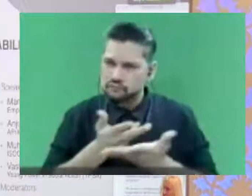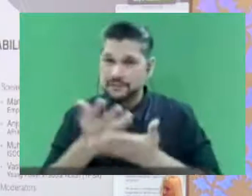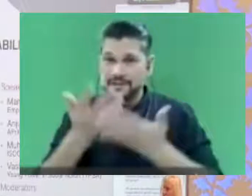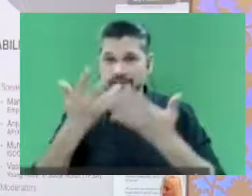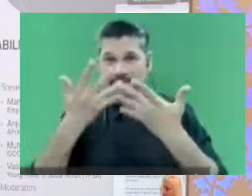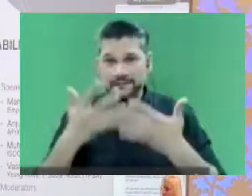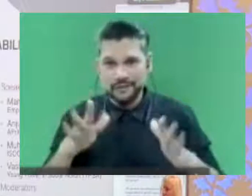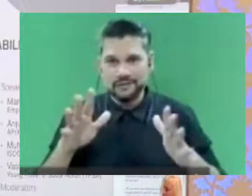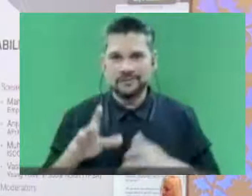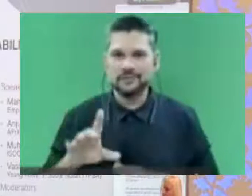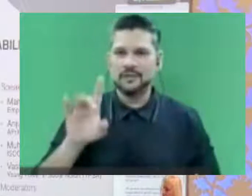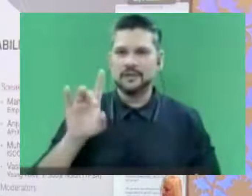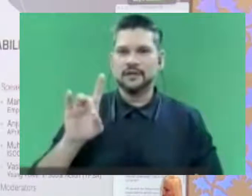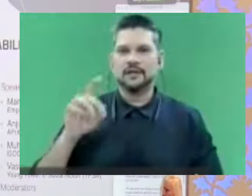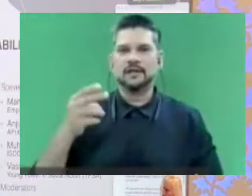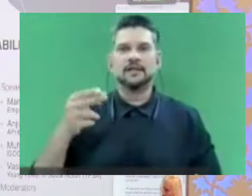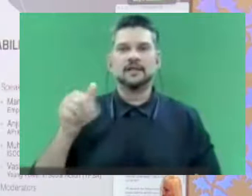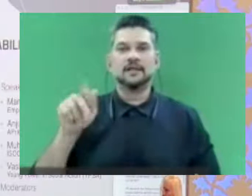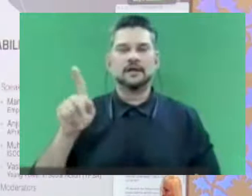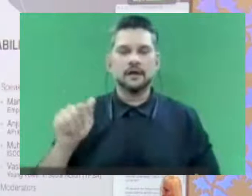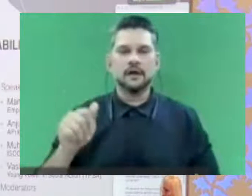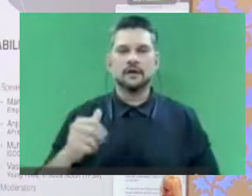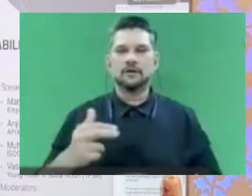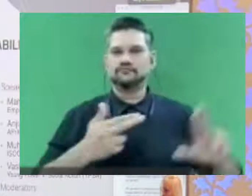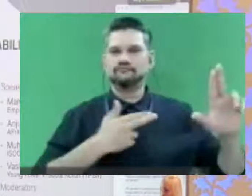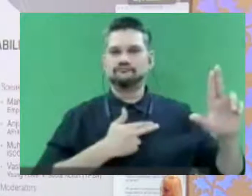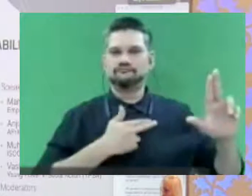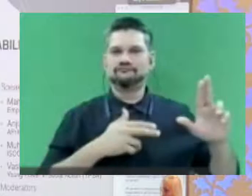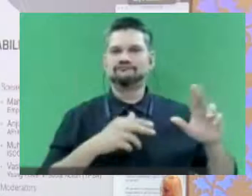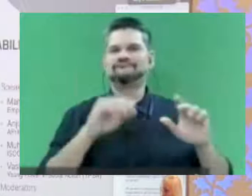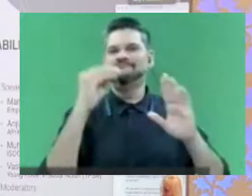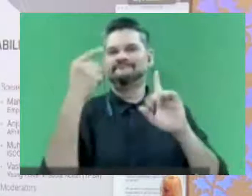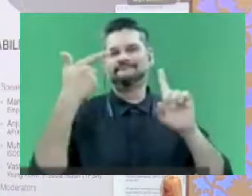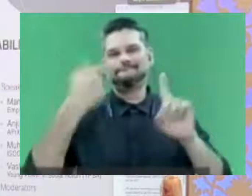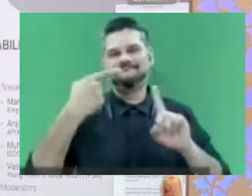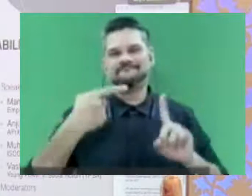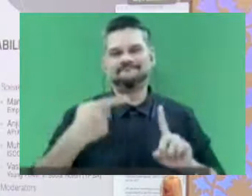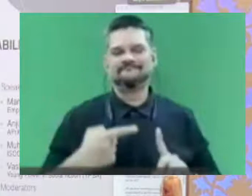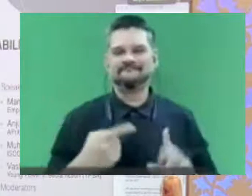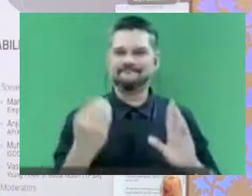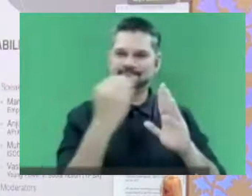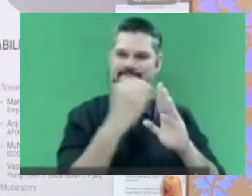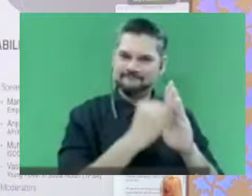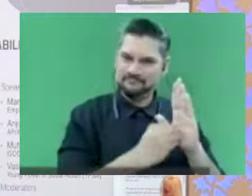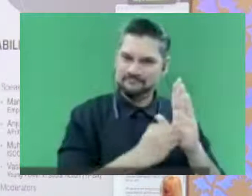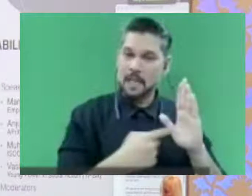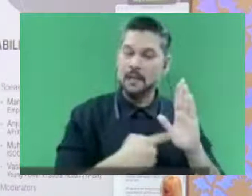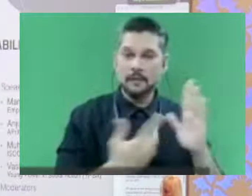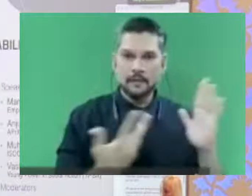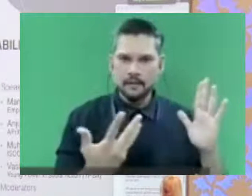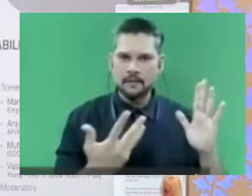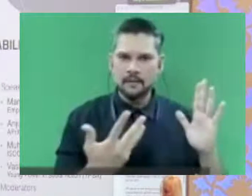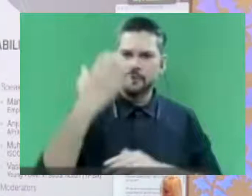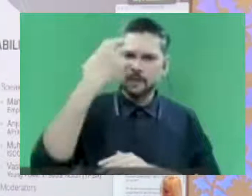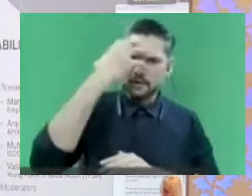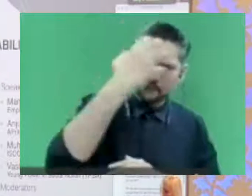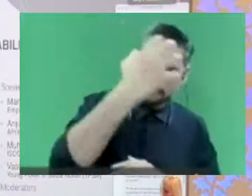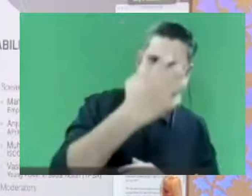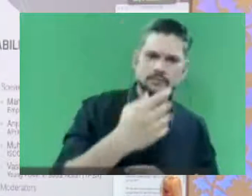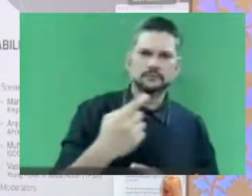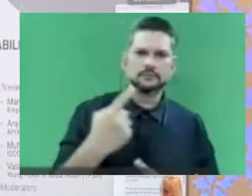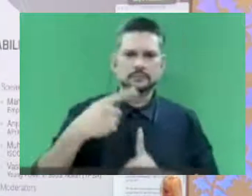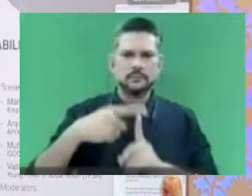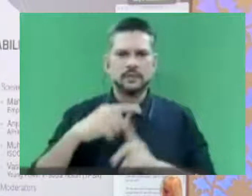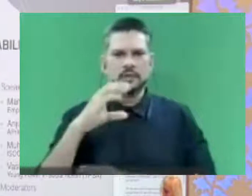the gathered participants, they not just call upon the governments and civil society and other